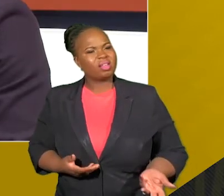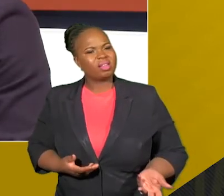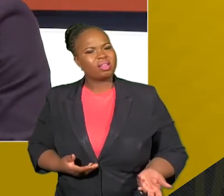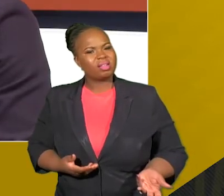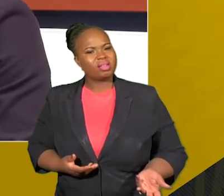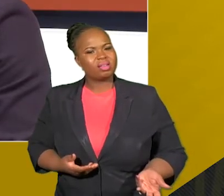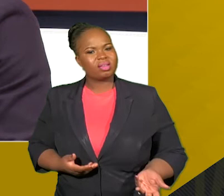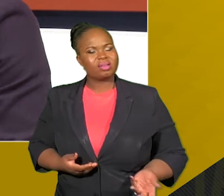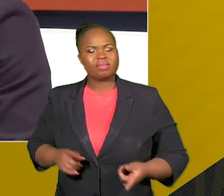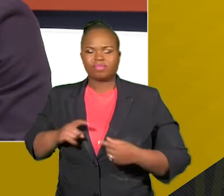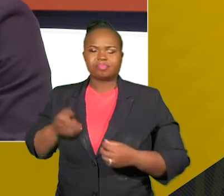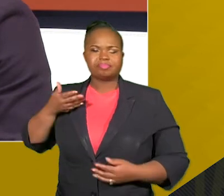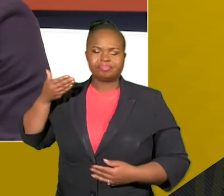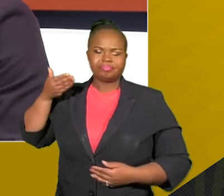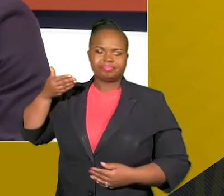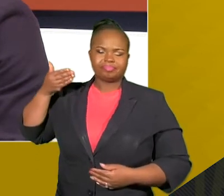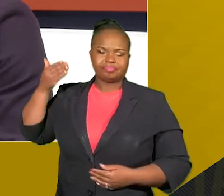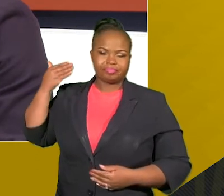Well, it's from far back.